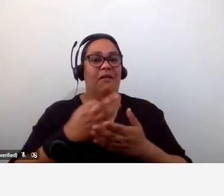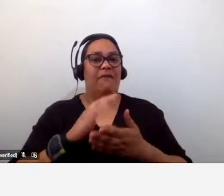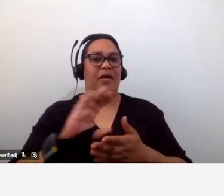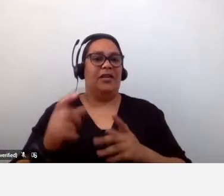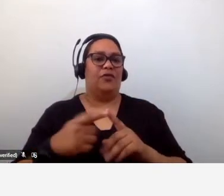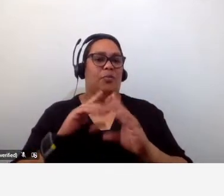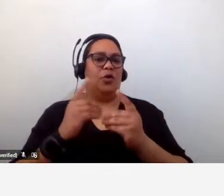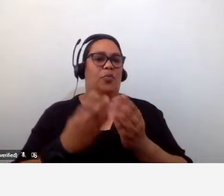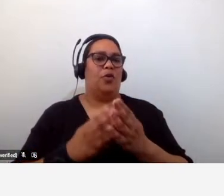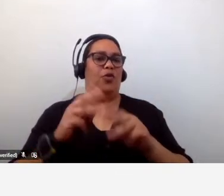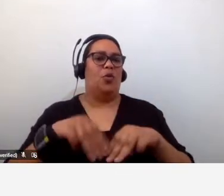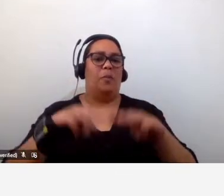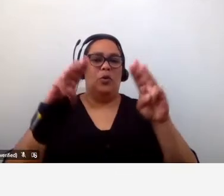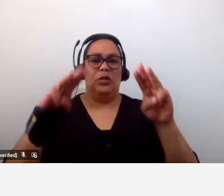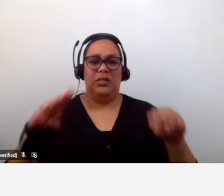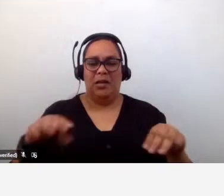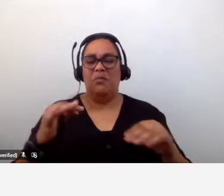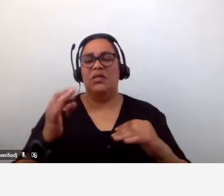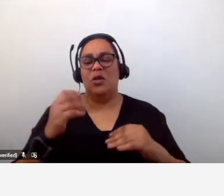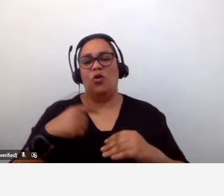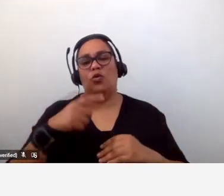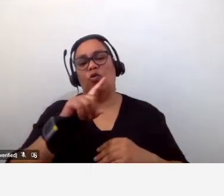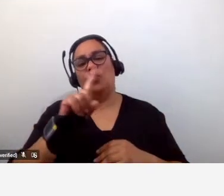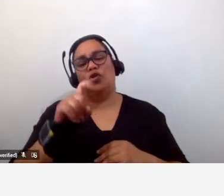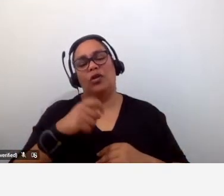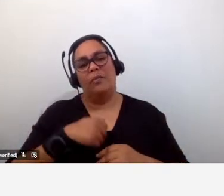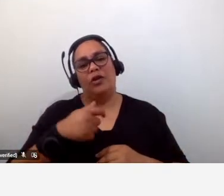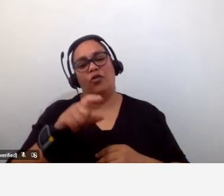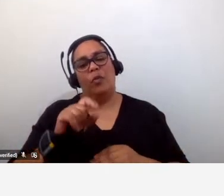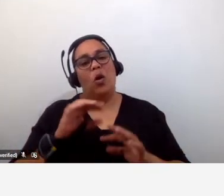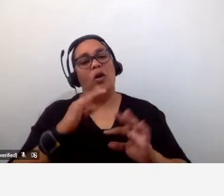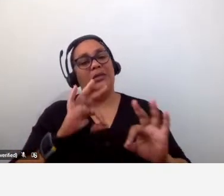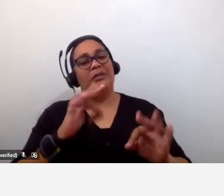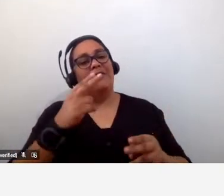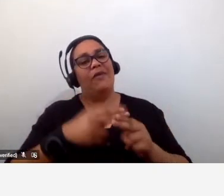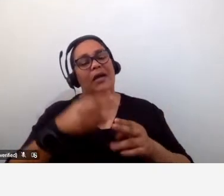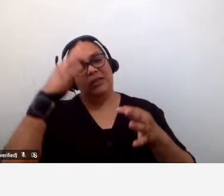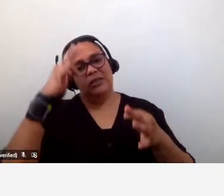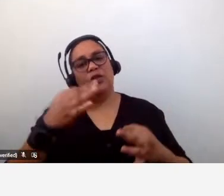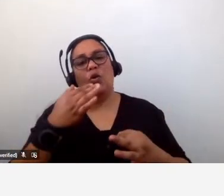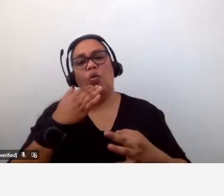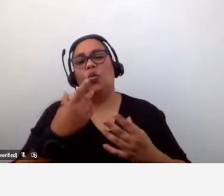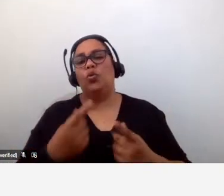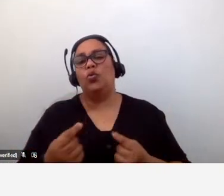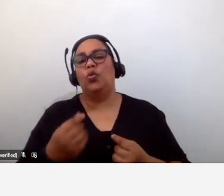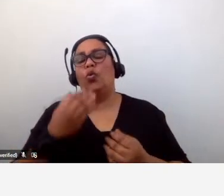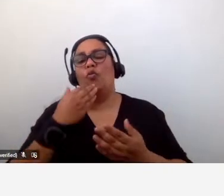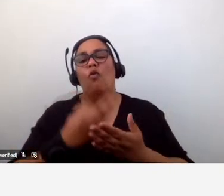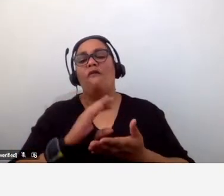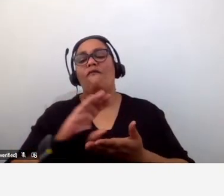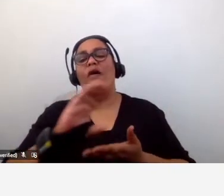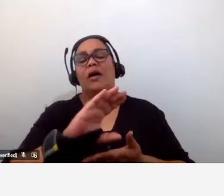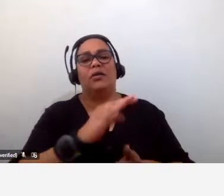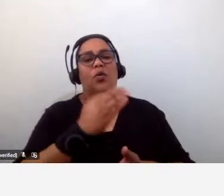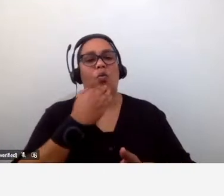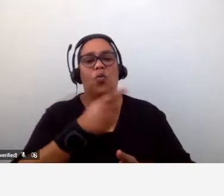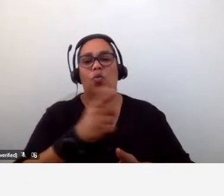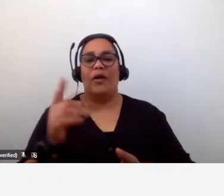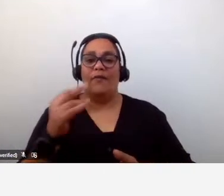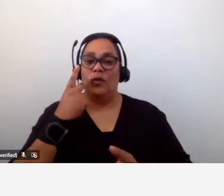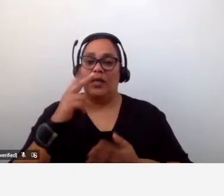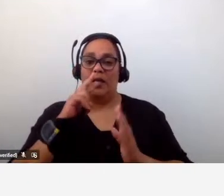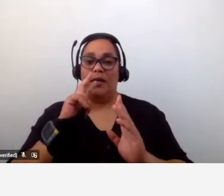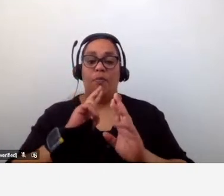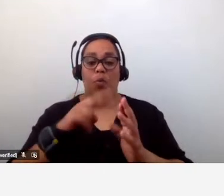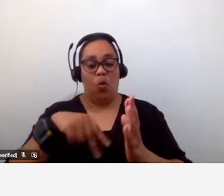especially through museums. So my question, Chairperson, is who makes the final decision or go ahead to fund these museums? Because if we look at the report